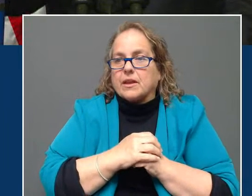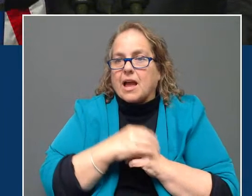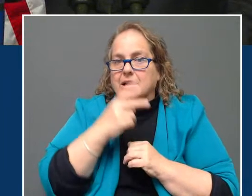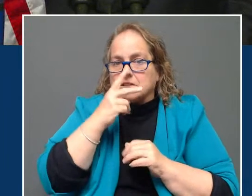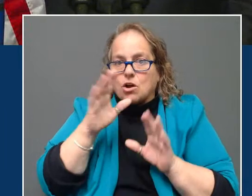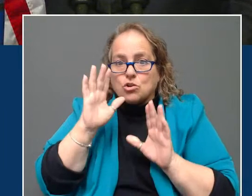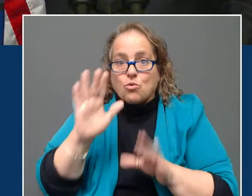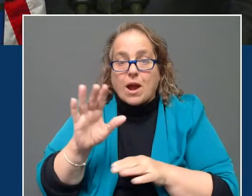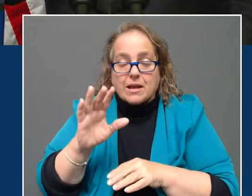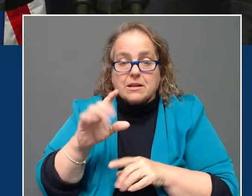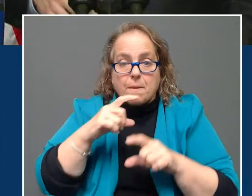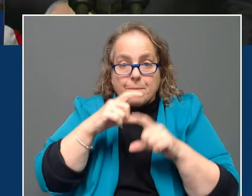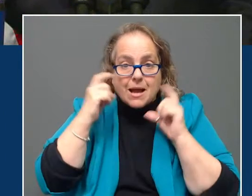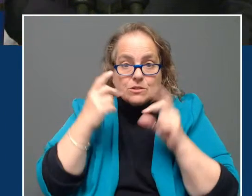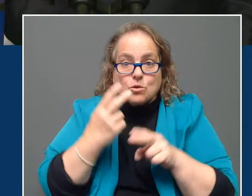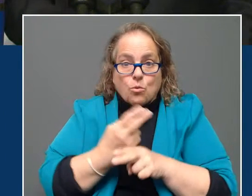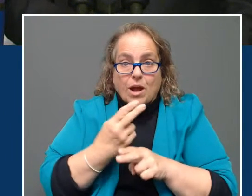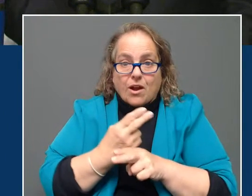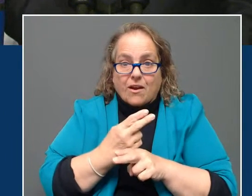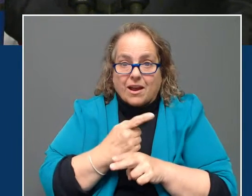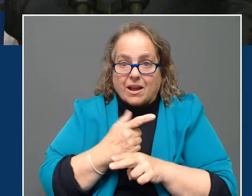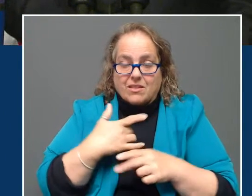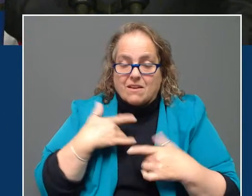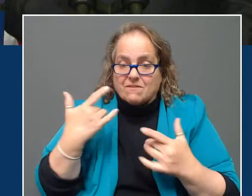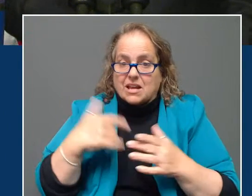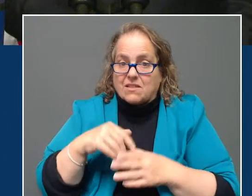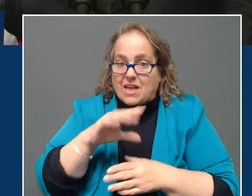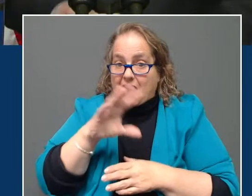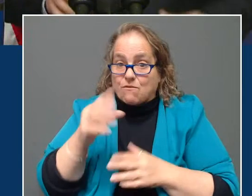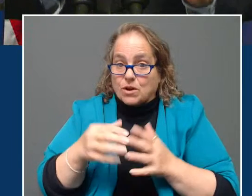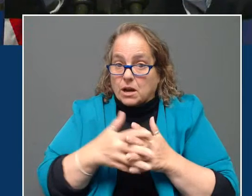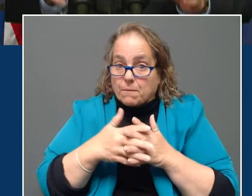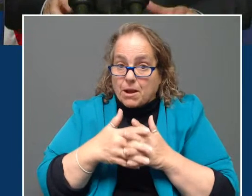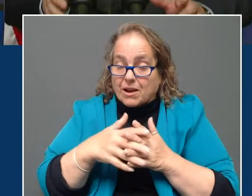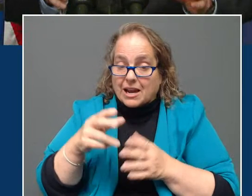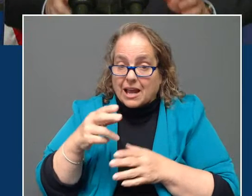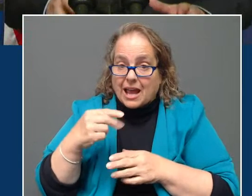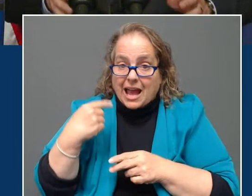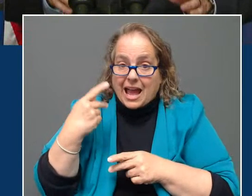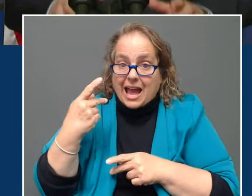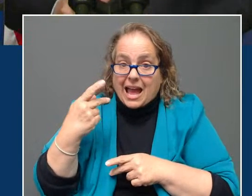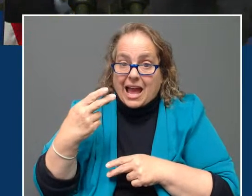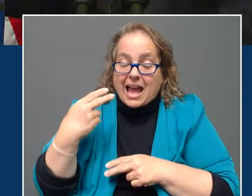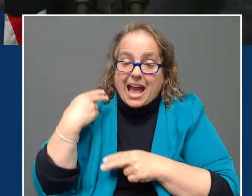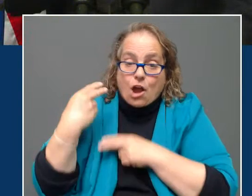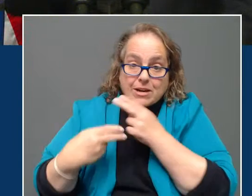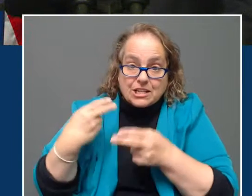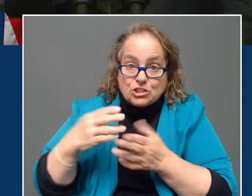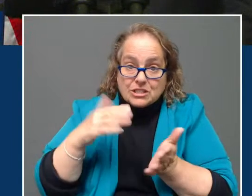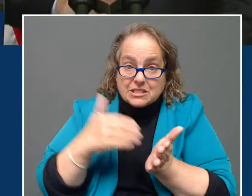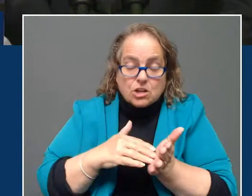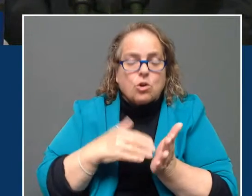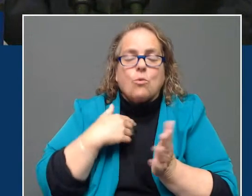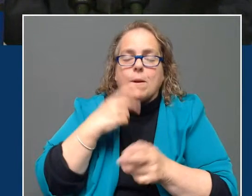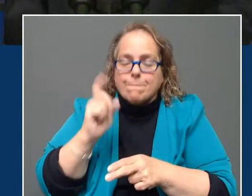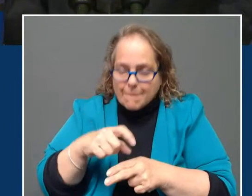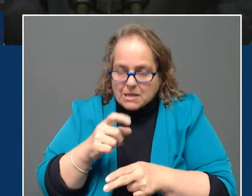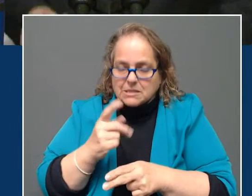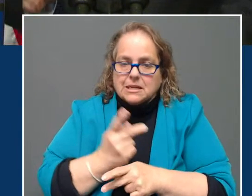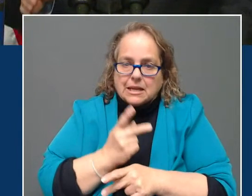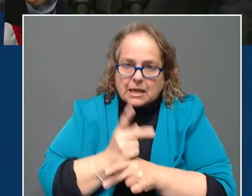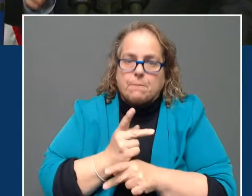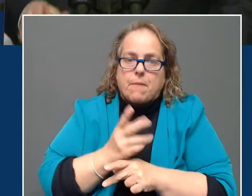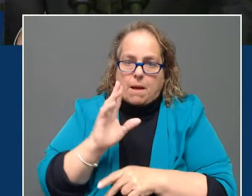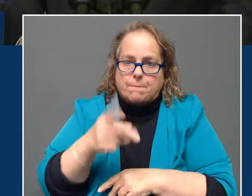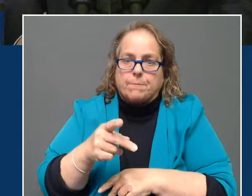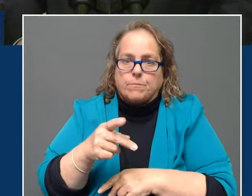wearing, especially at the event at the African American Heritage Center. We have got to keep this up. We've got to keep this trajectory,